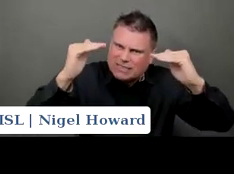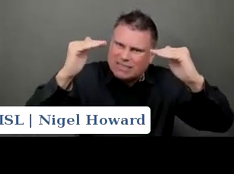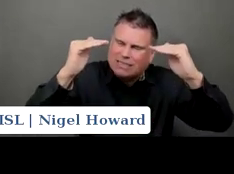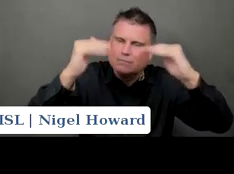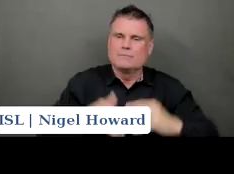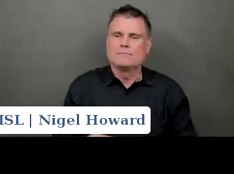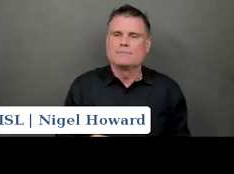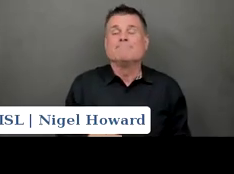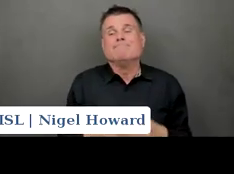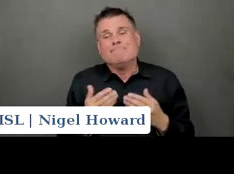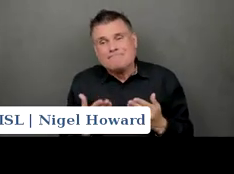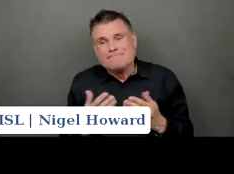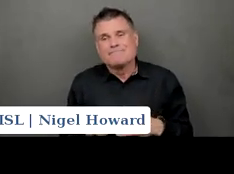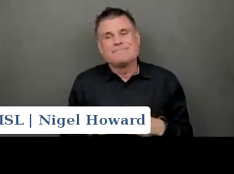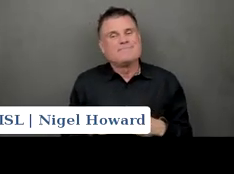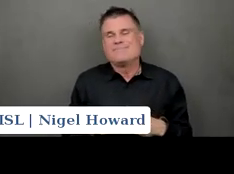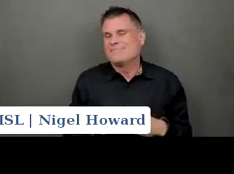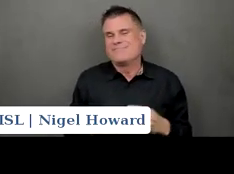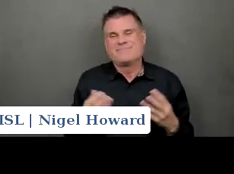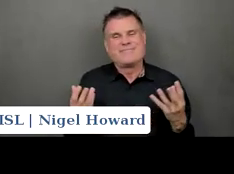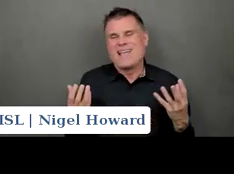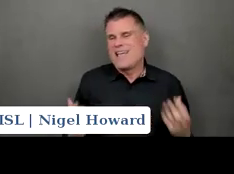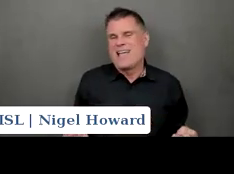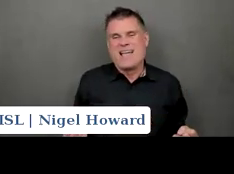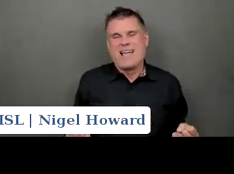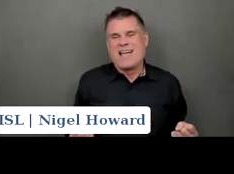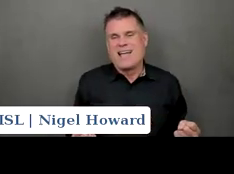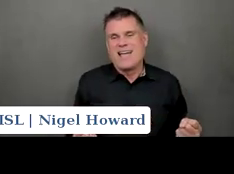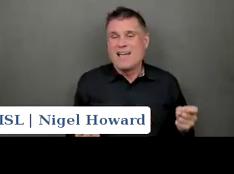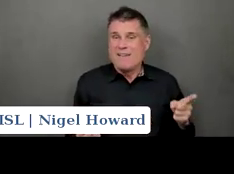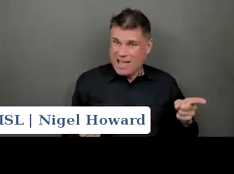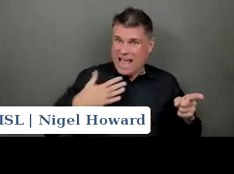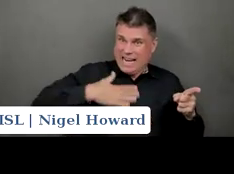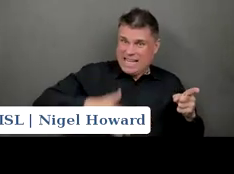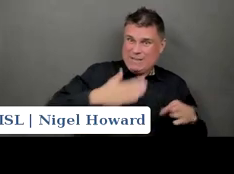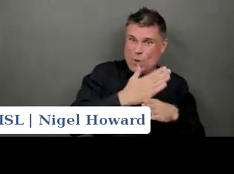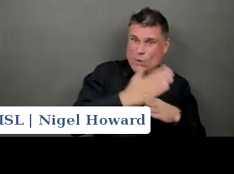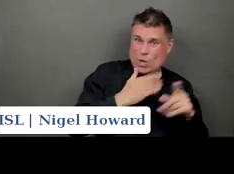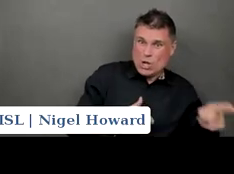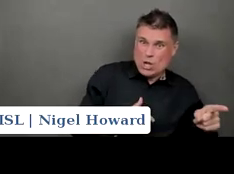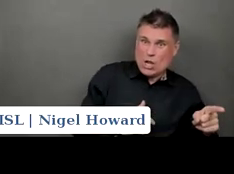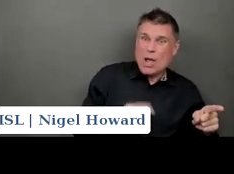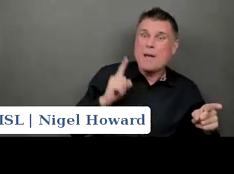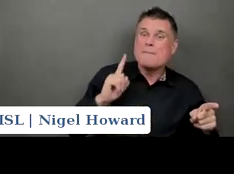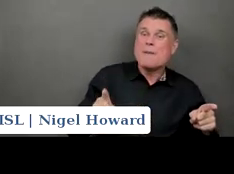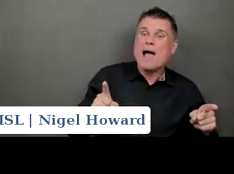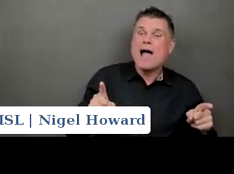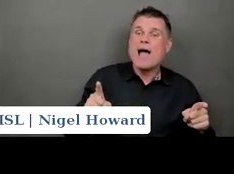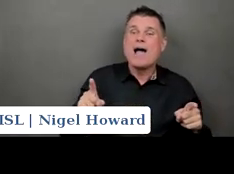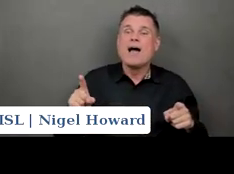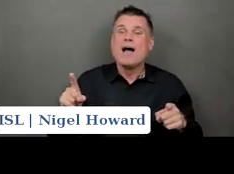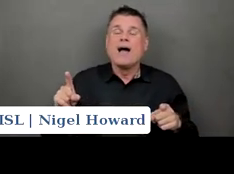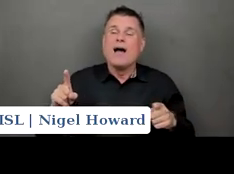and demand for work, experimentation continues. I think a few years ago, the South African government also parallel introduced